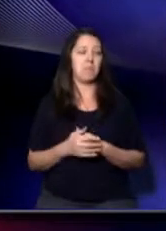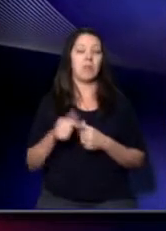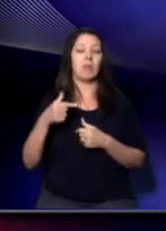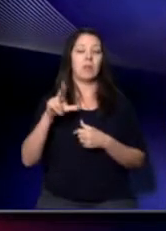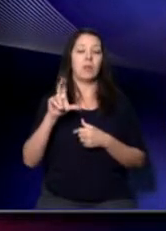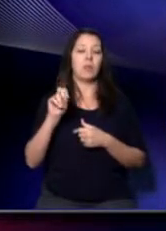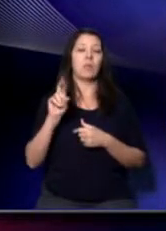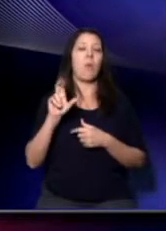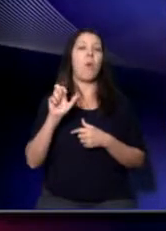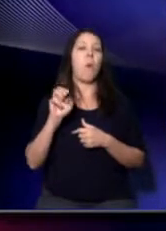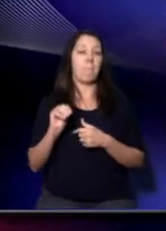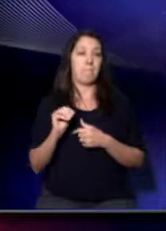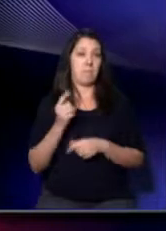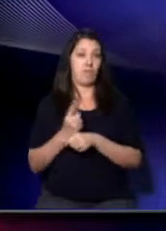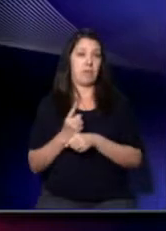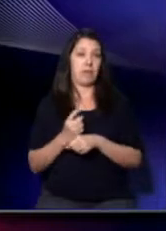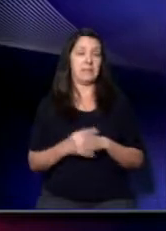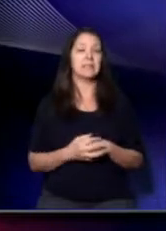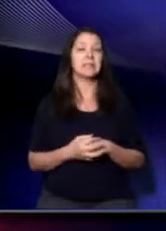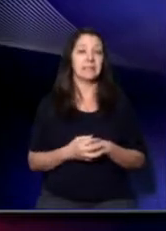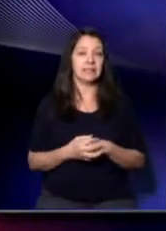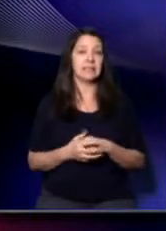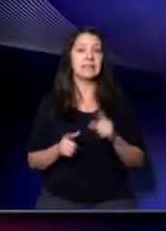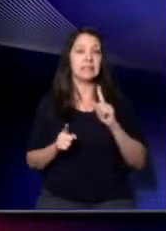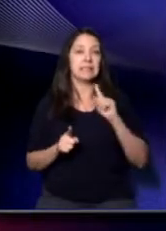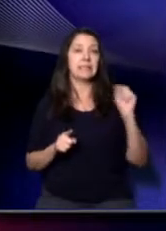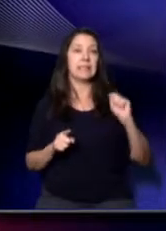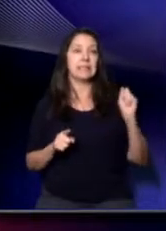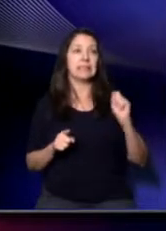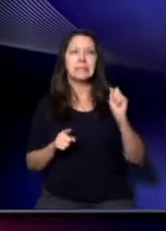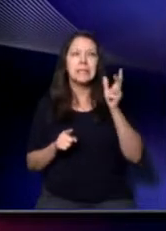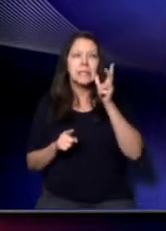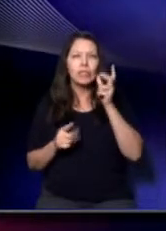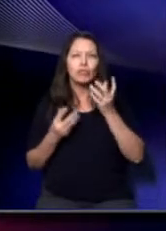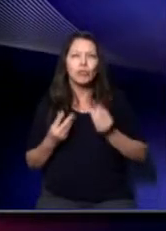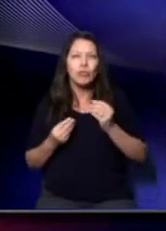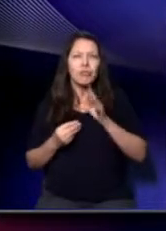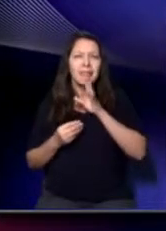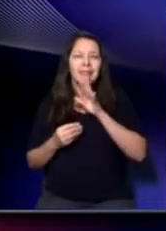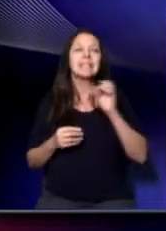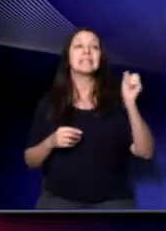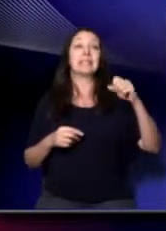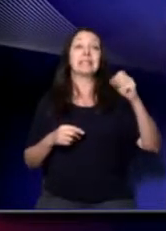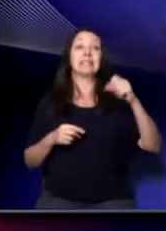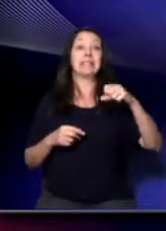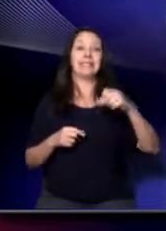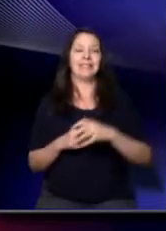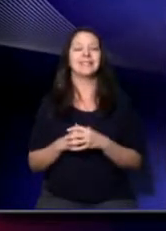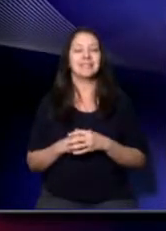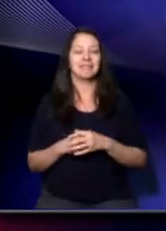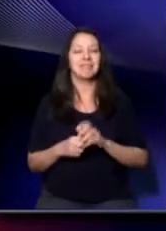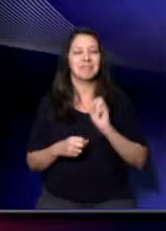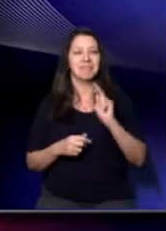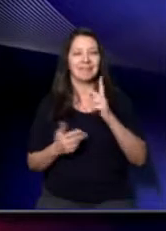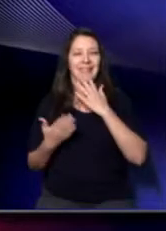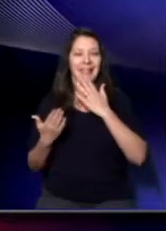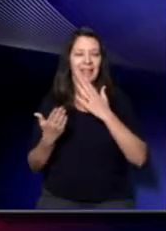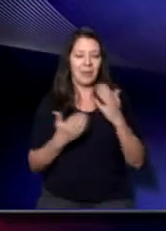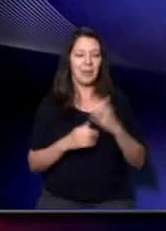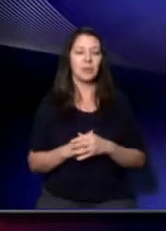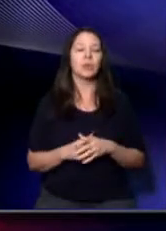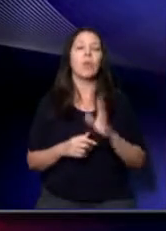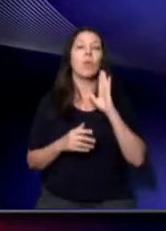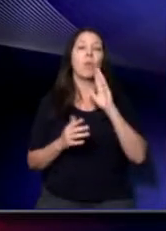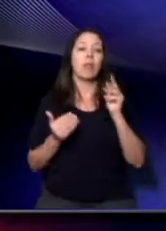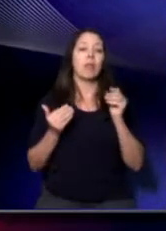Yes. Yes, there is. I can't hear you. Yes, there is. Yes. Okay, thank you. So we're going to